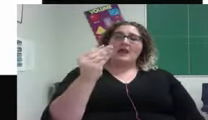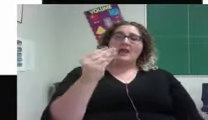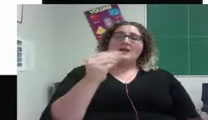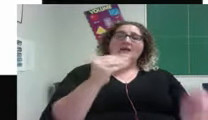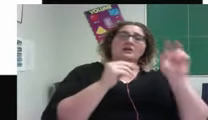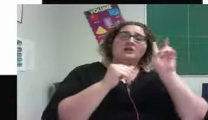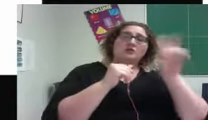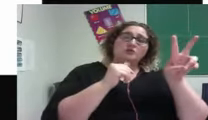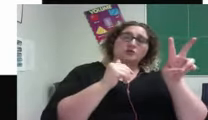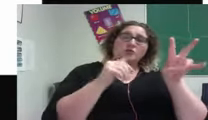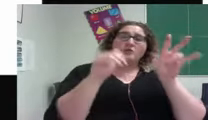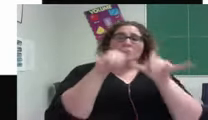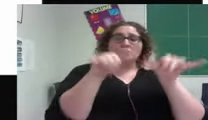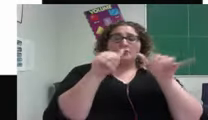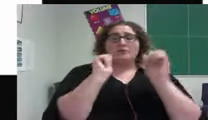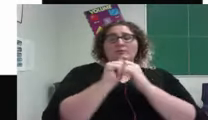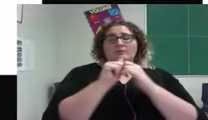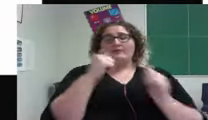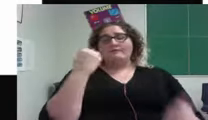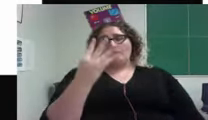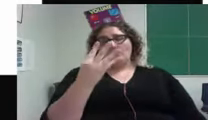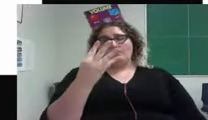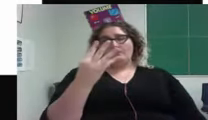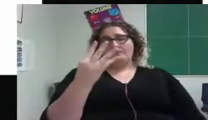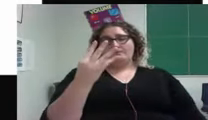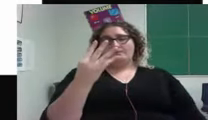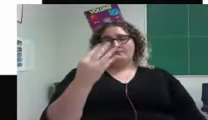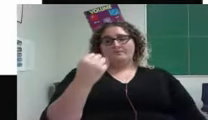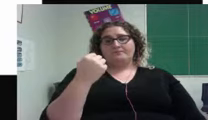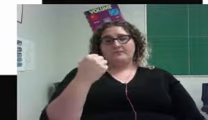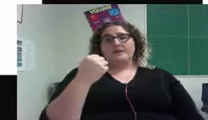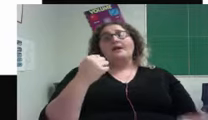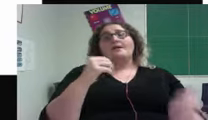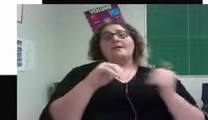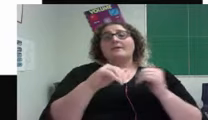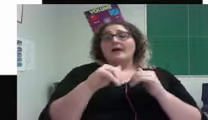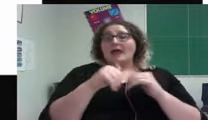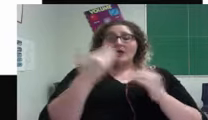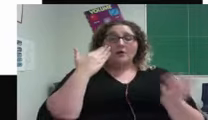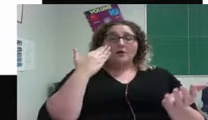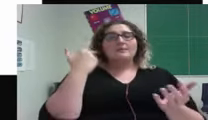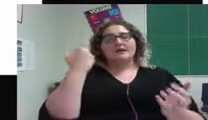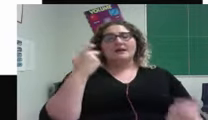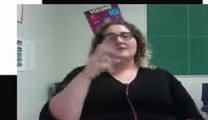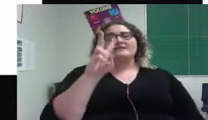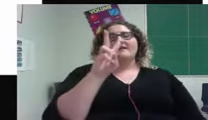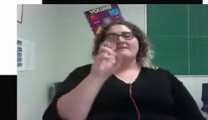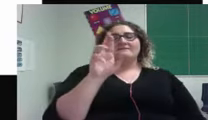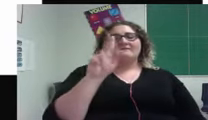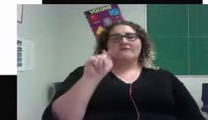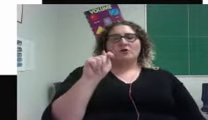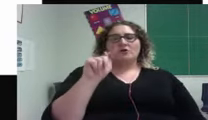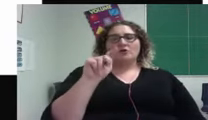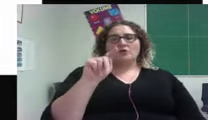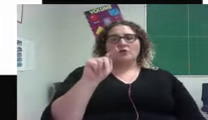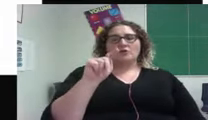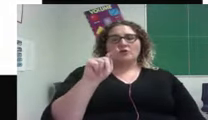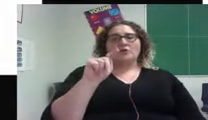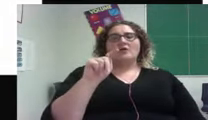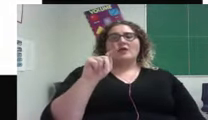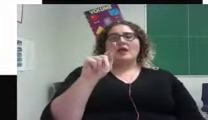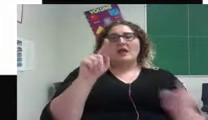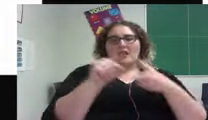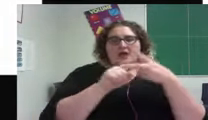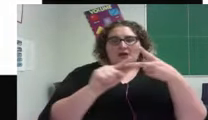definition of vertical angles. So I'm just going to write vertical angles congruent.